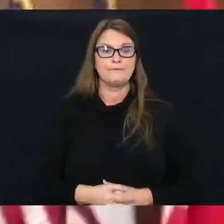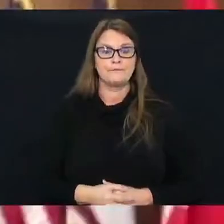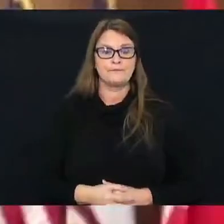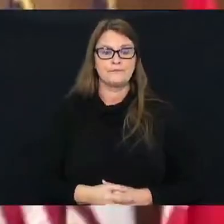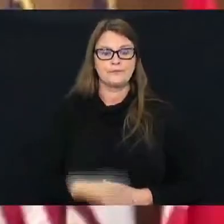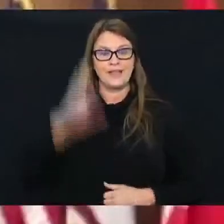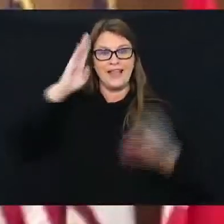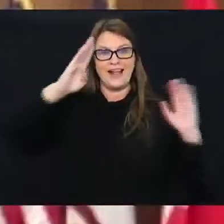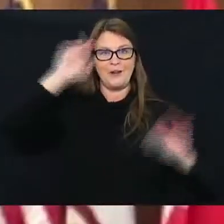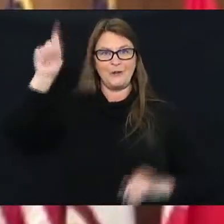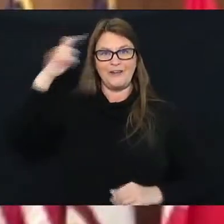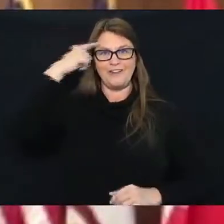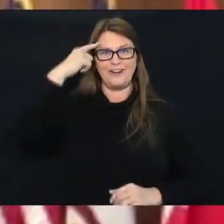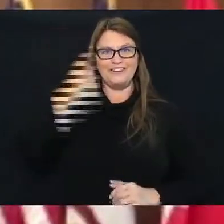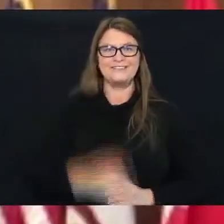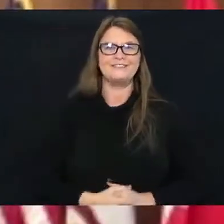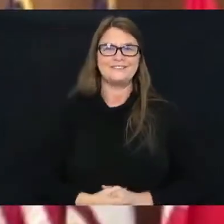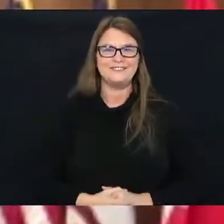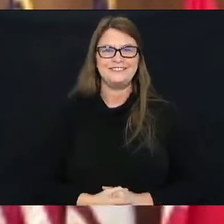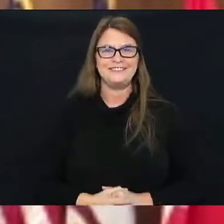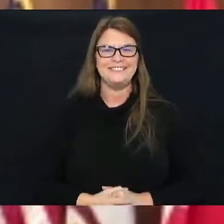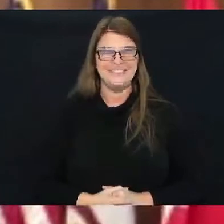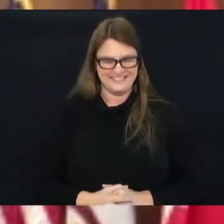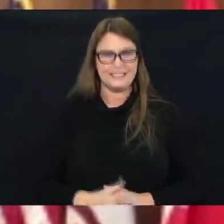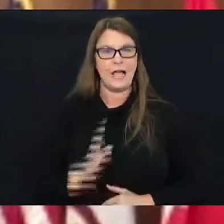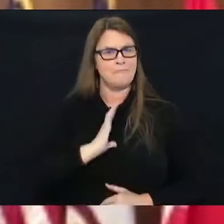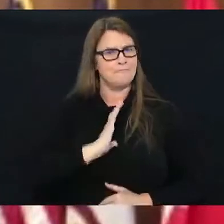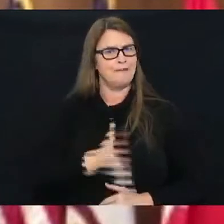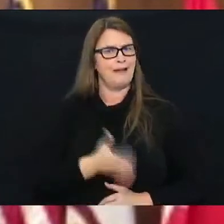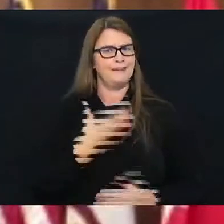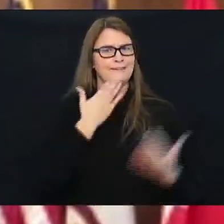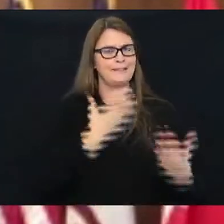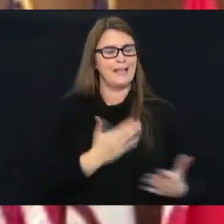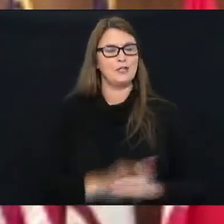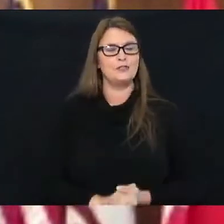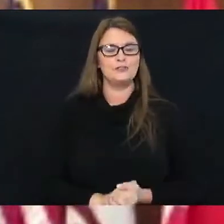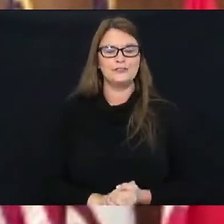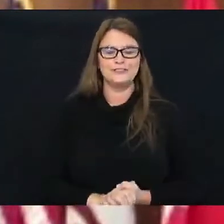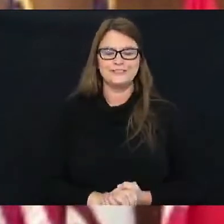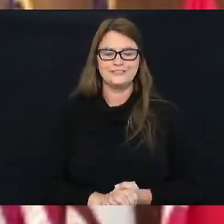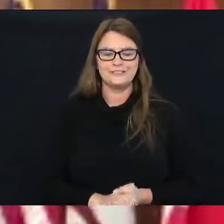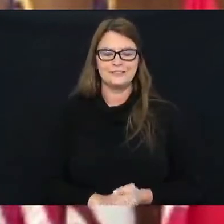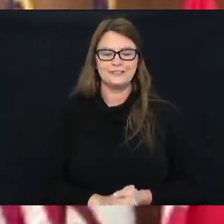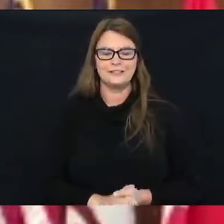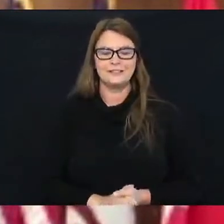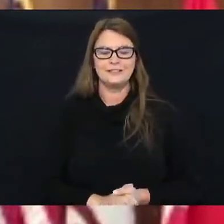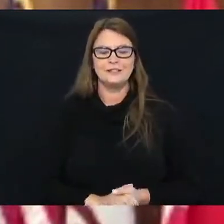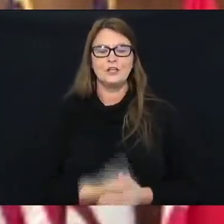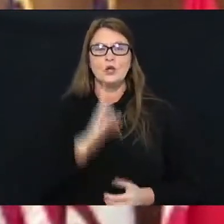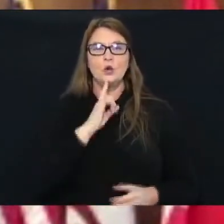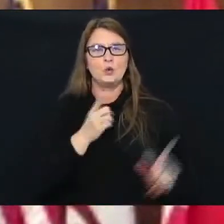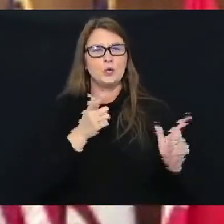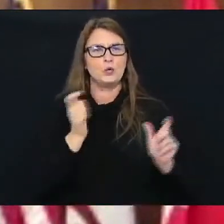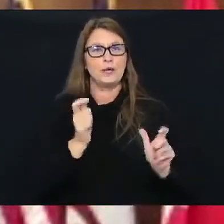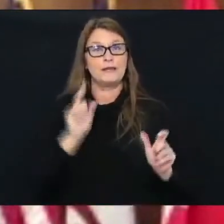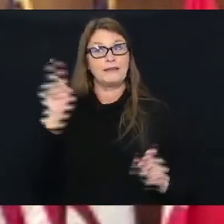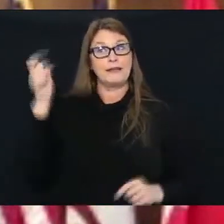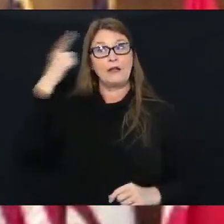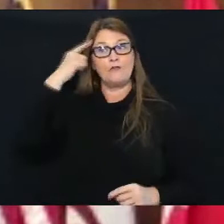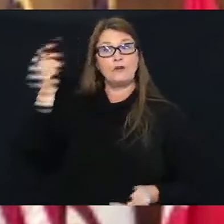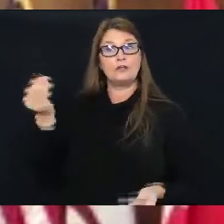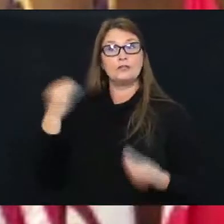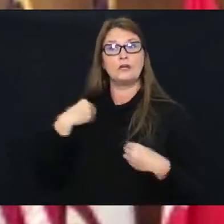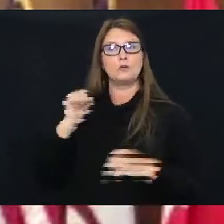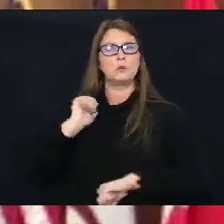How you doing, Governor? I'm good, sir. How you doing? I'm good. Hey, just real quick, so at the Governor's direction, we